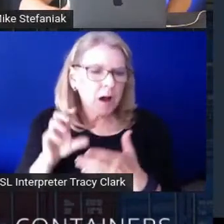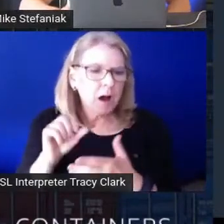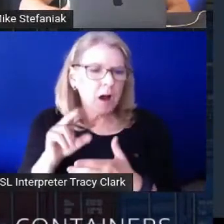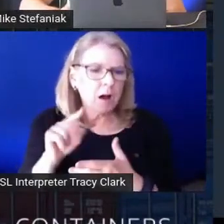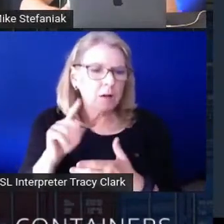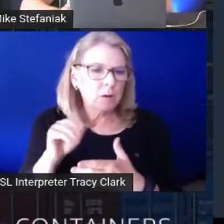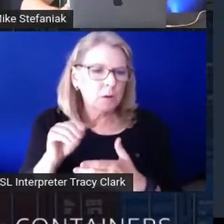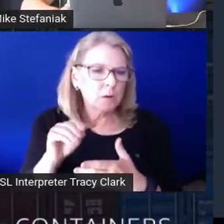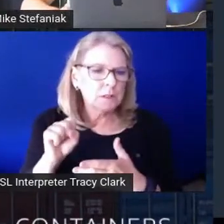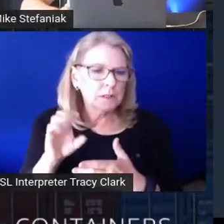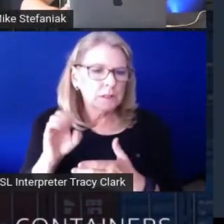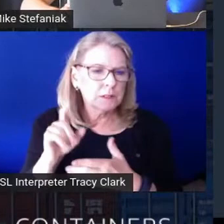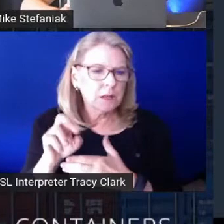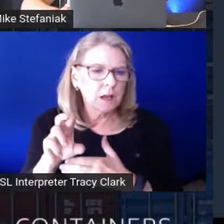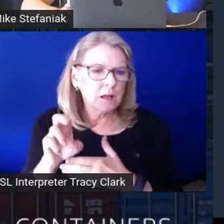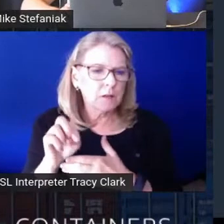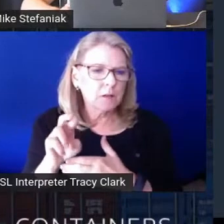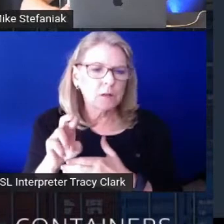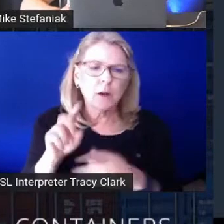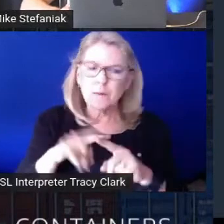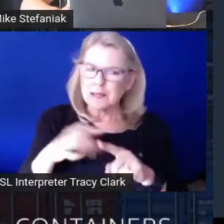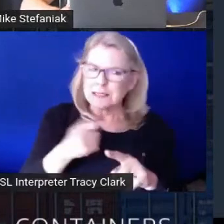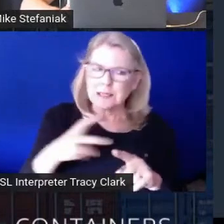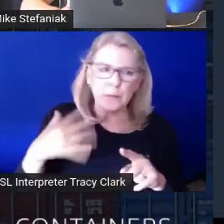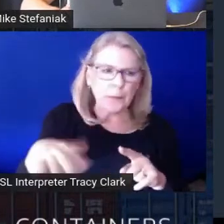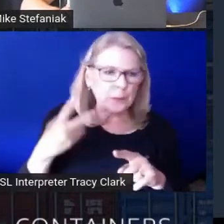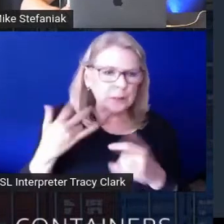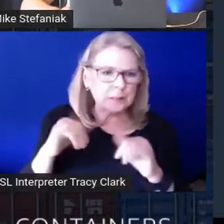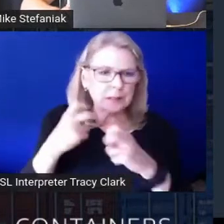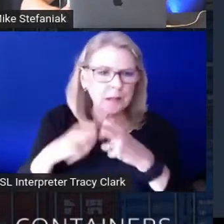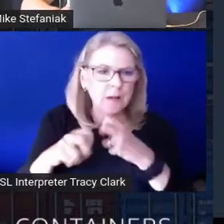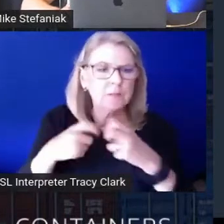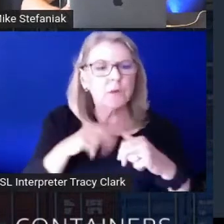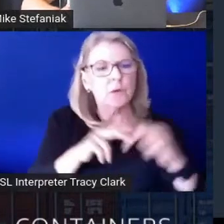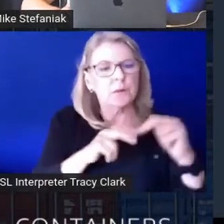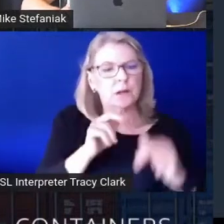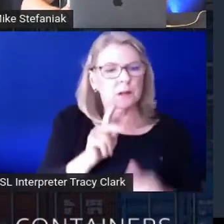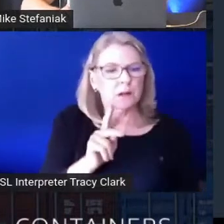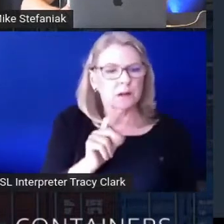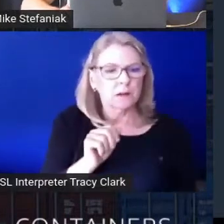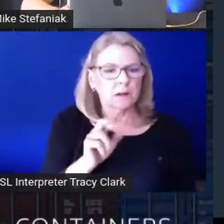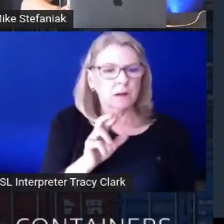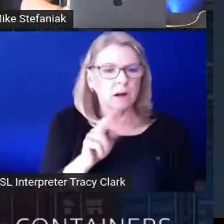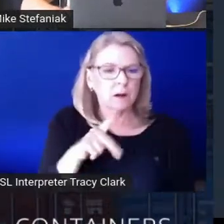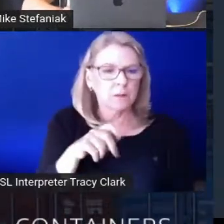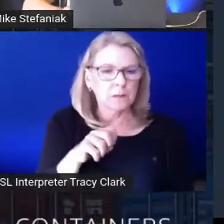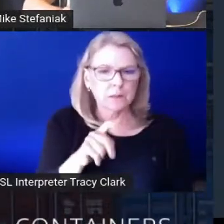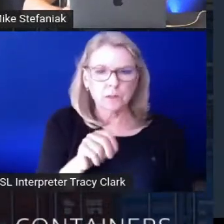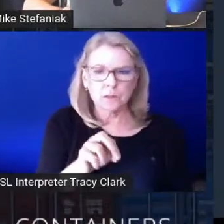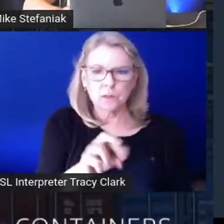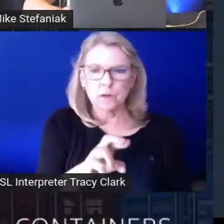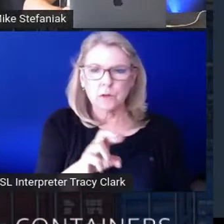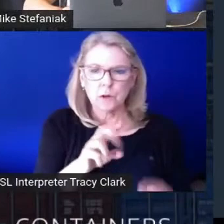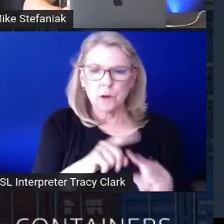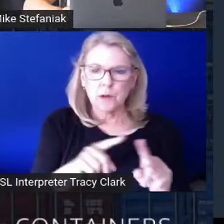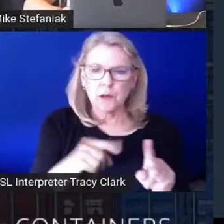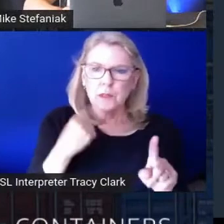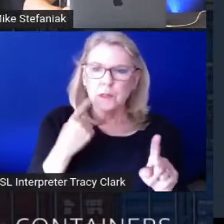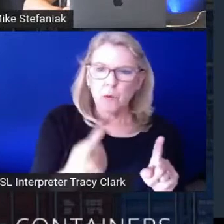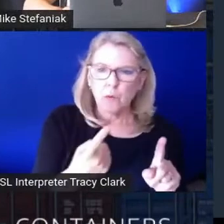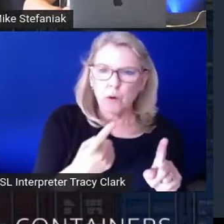built Carpenter. We have a session on this later today that will go in much more detail, but the 1.0 launch of Carpenter will be coming later this